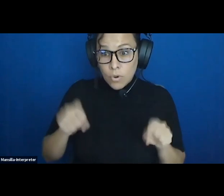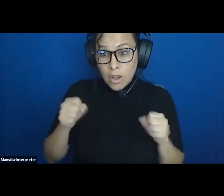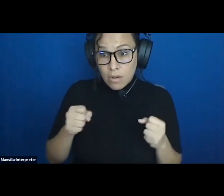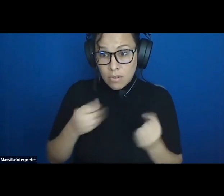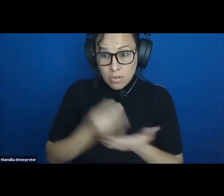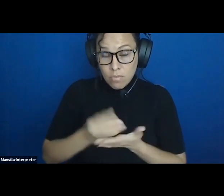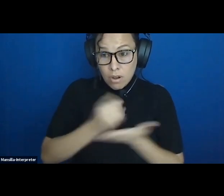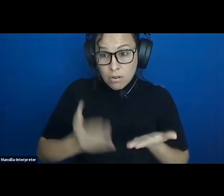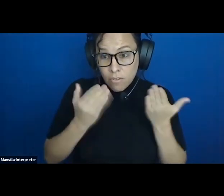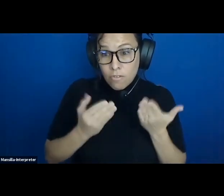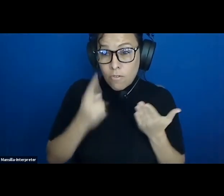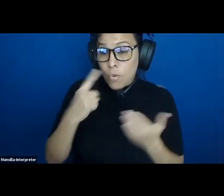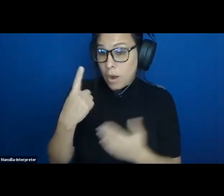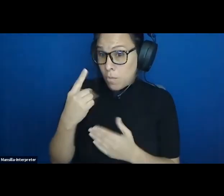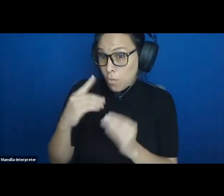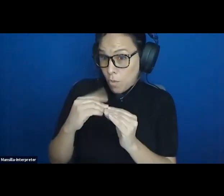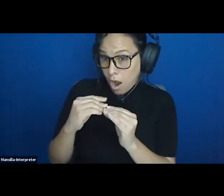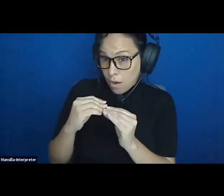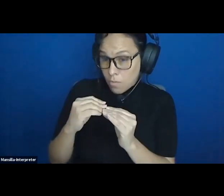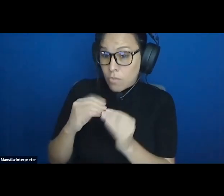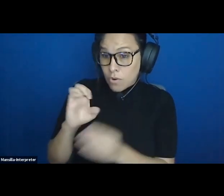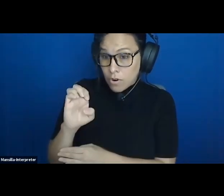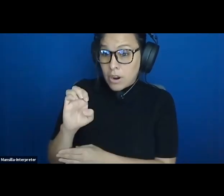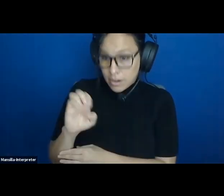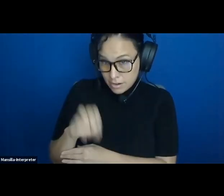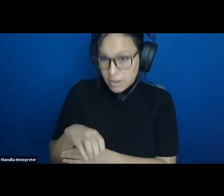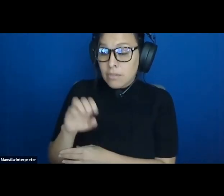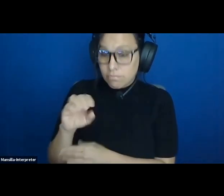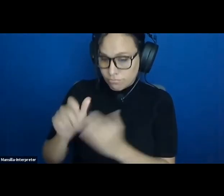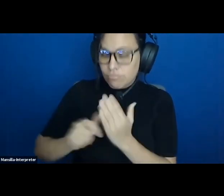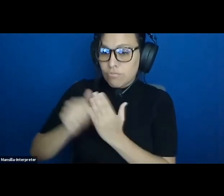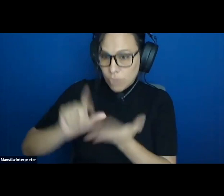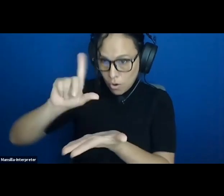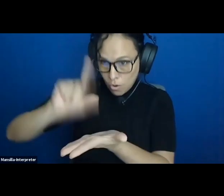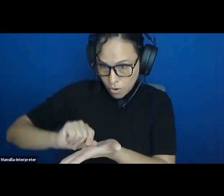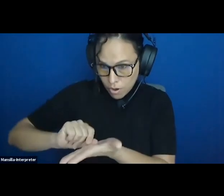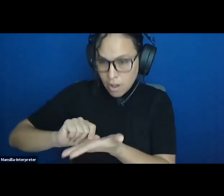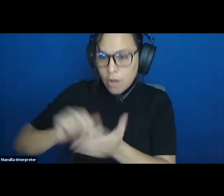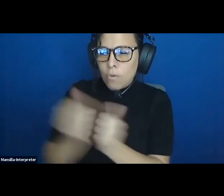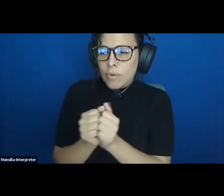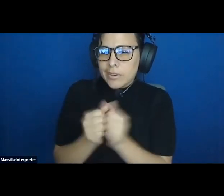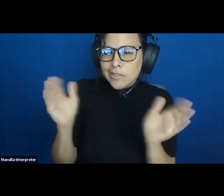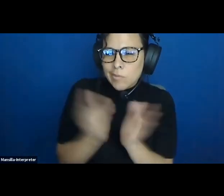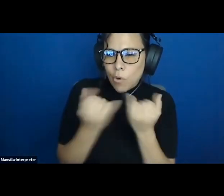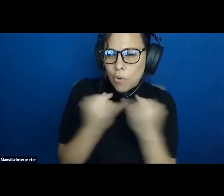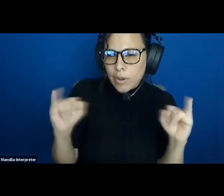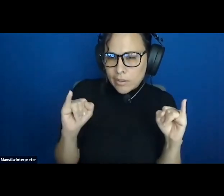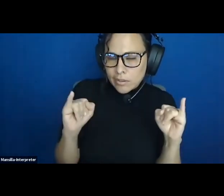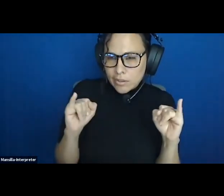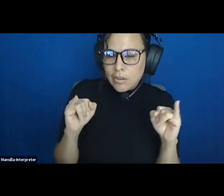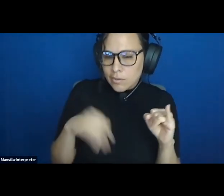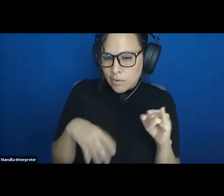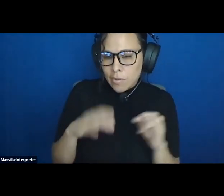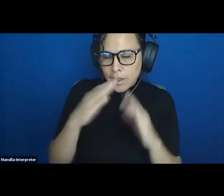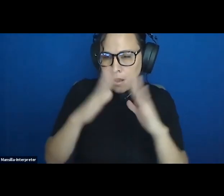money for one more issue, and afterwards she reached an arrangement with a small independent publishing house called Movimiento